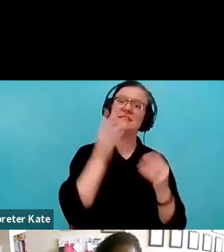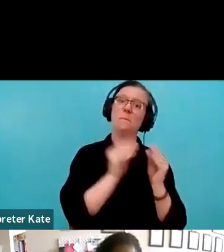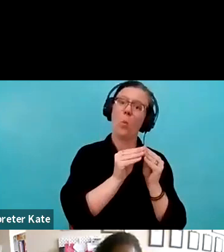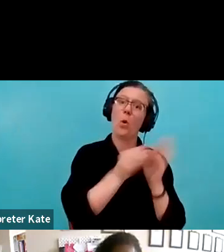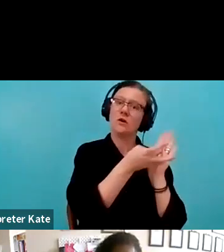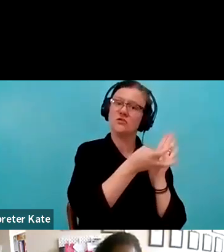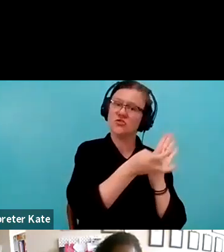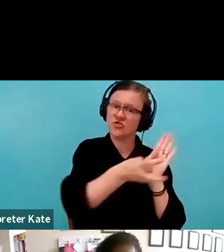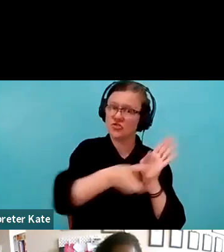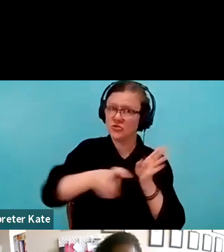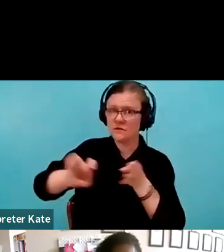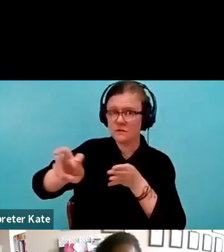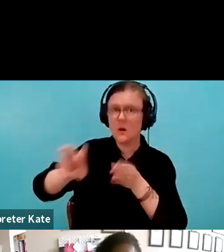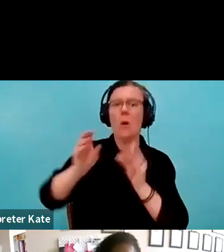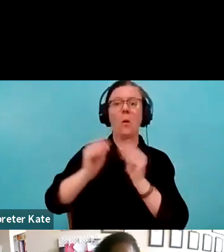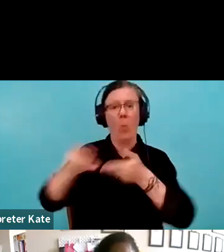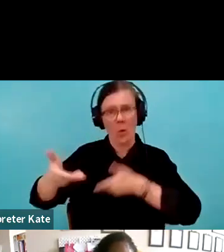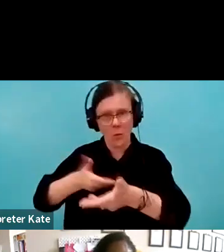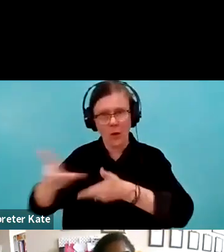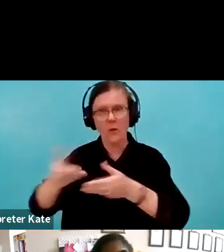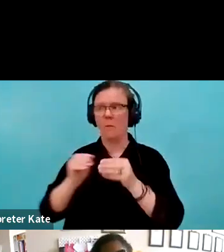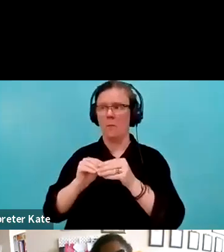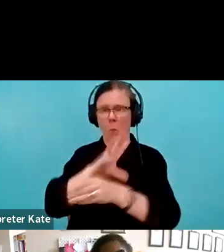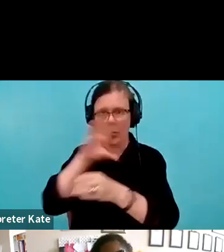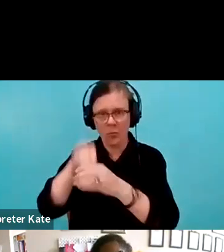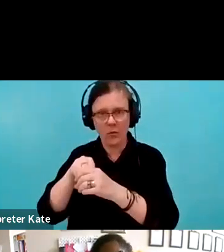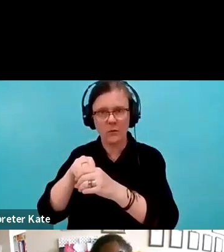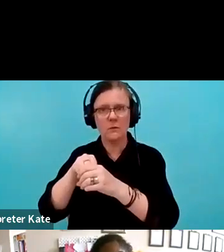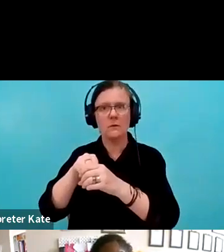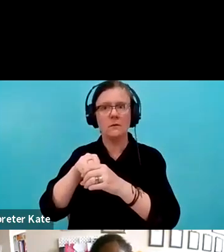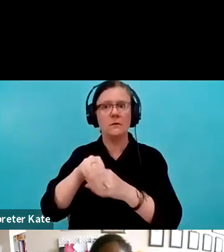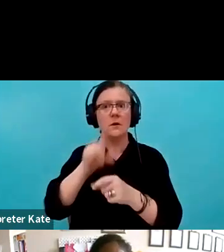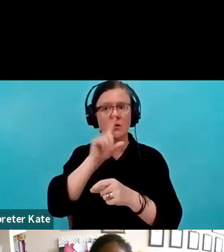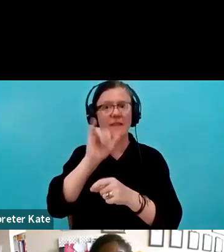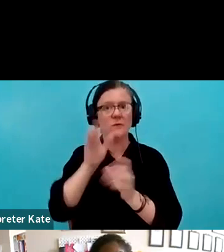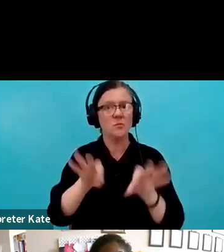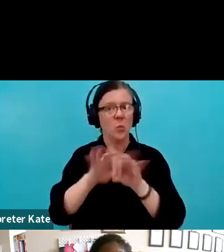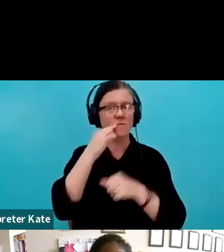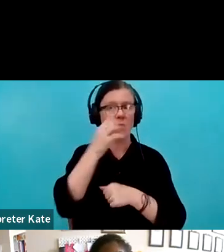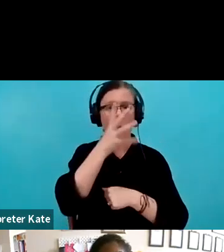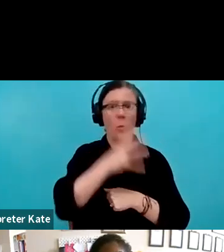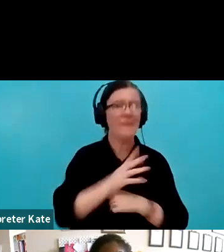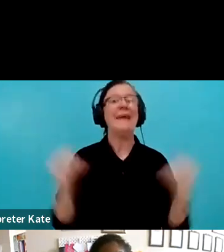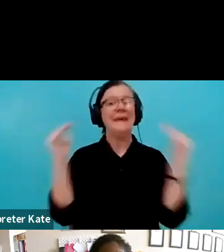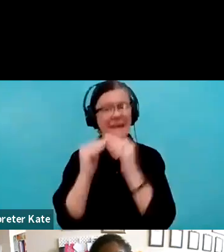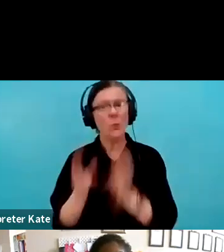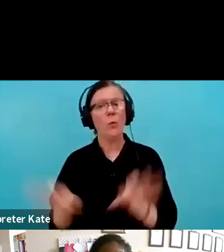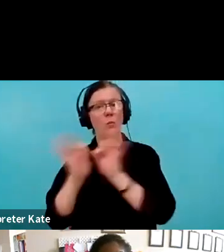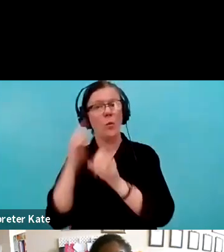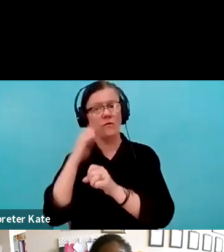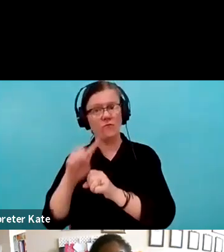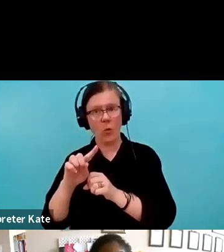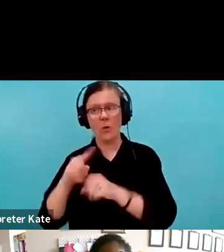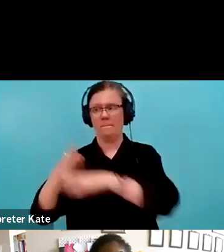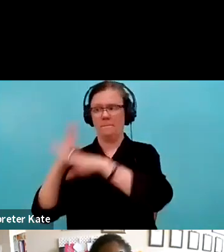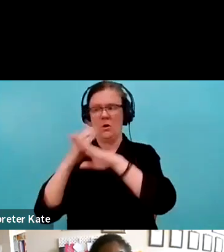And I think that so many of the things that were important about making that happen for women are also important about breaking down